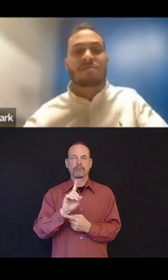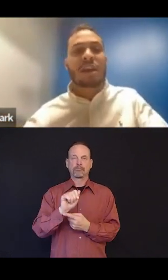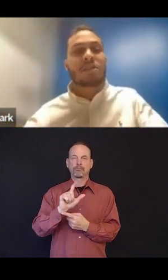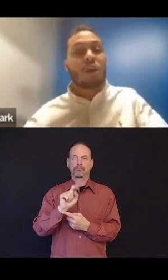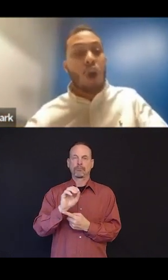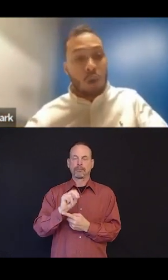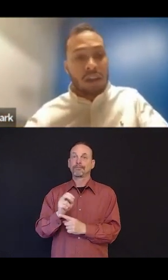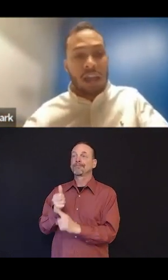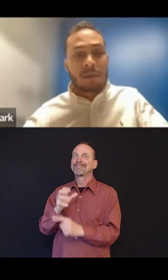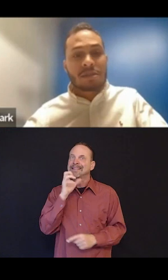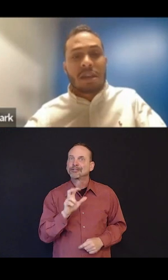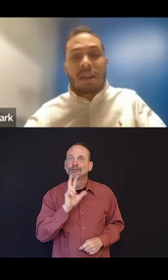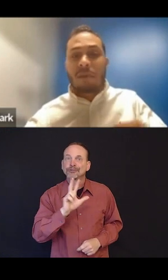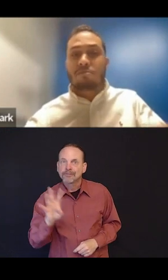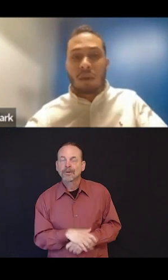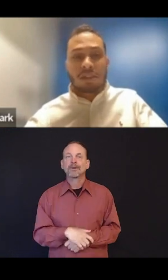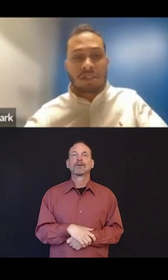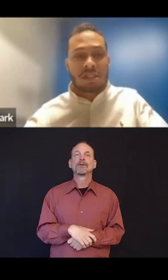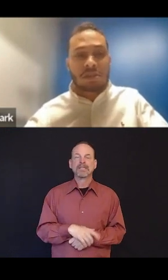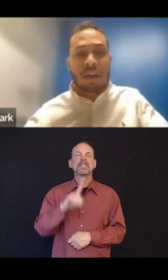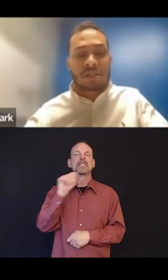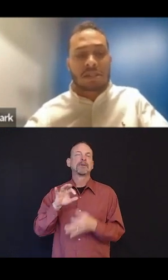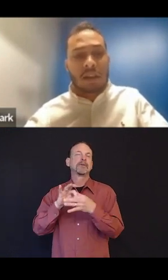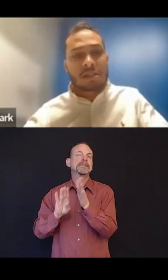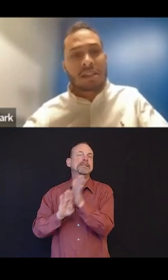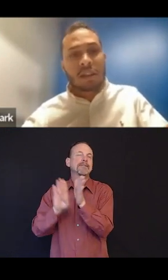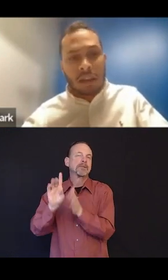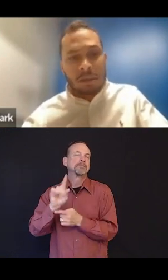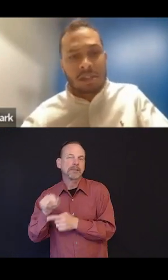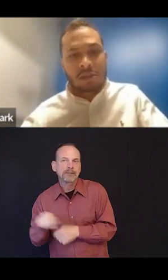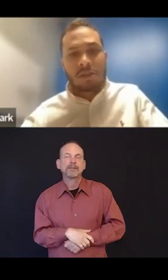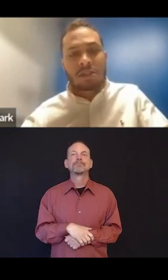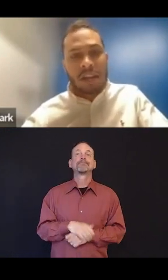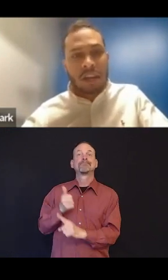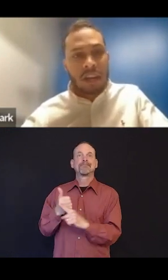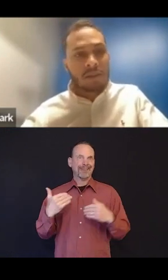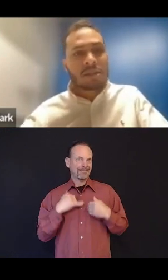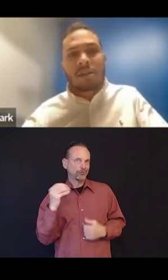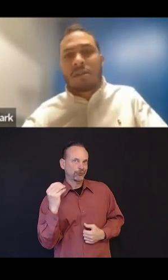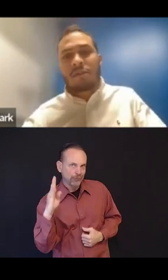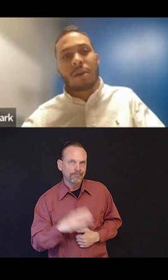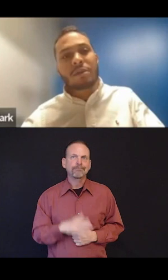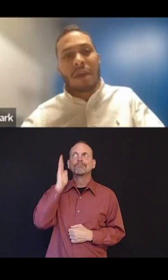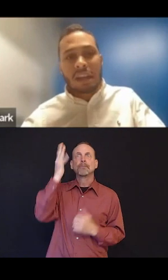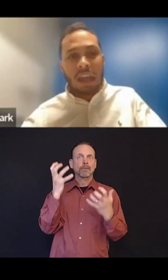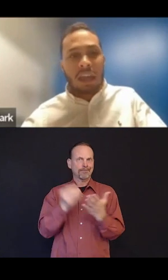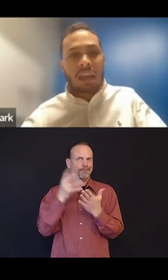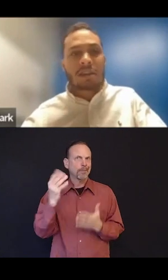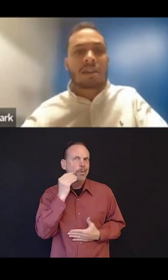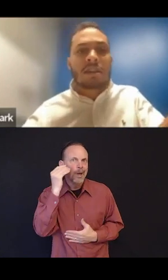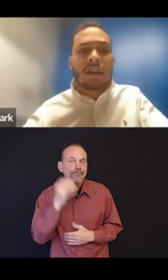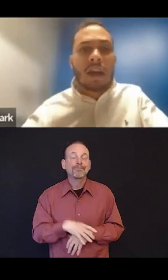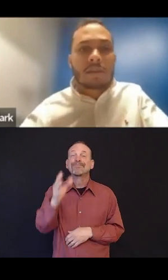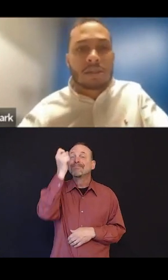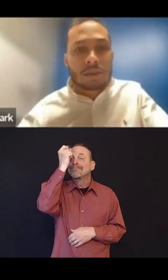could save money in their own names and more than just the $2,000 that they're limited to in their checking accounts from the